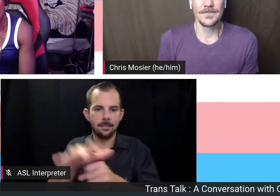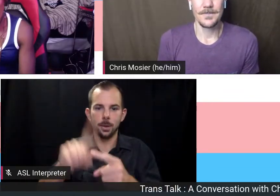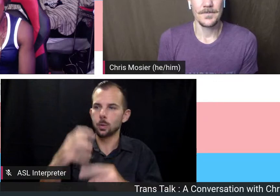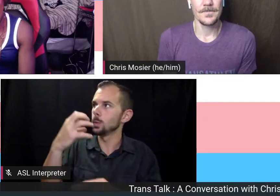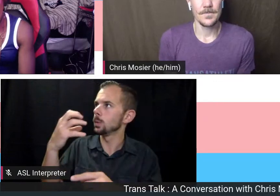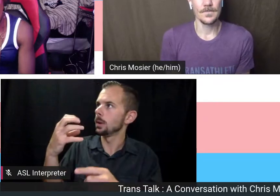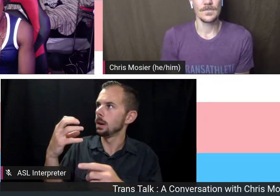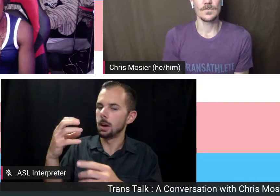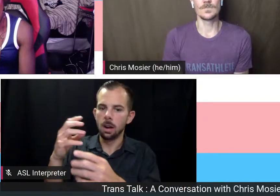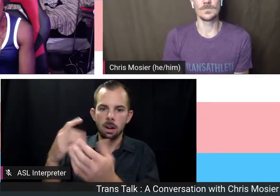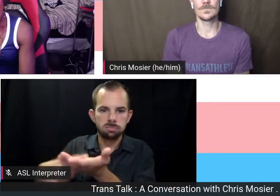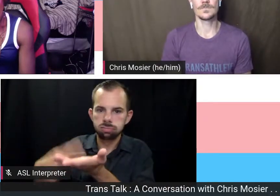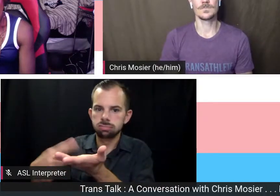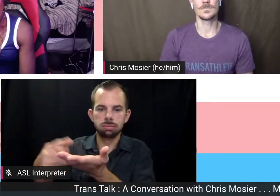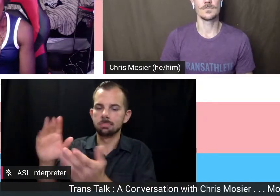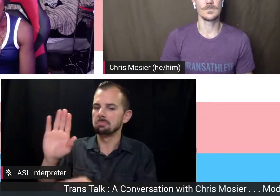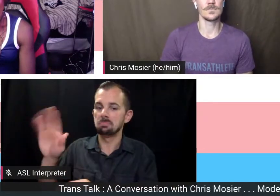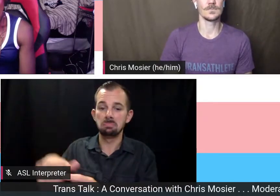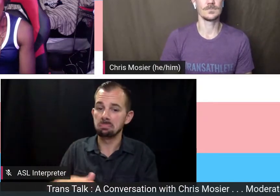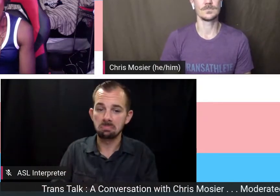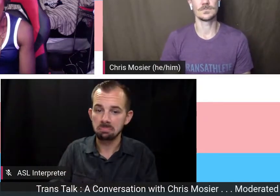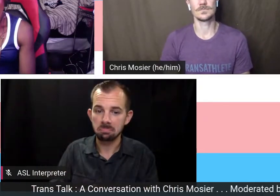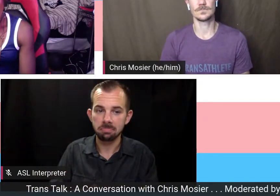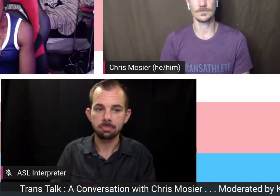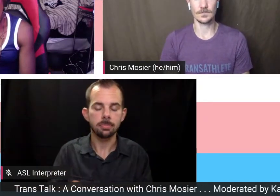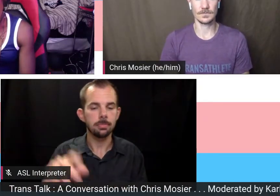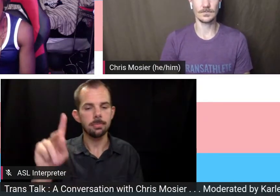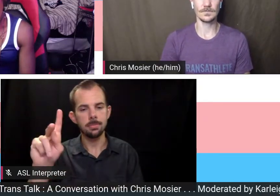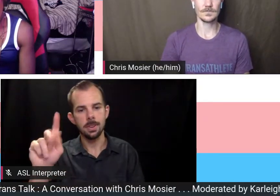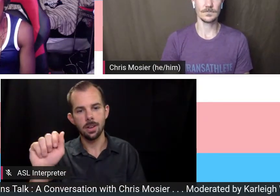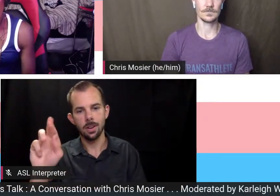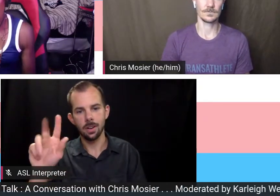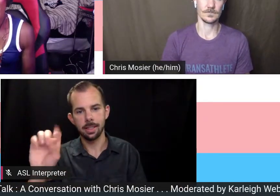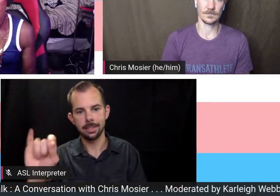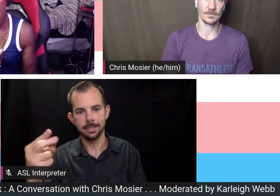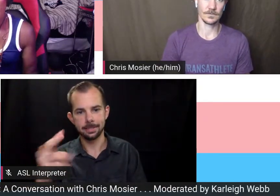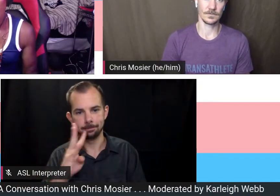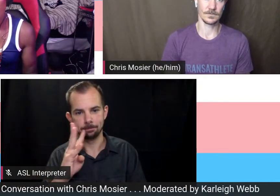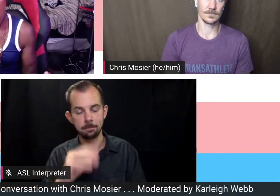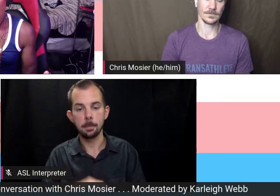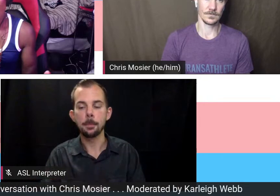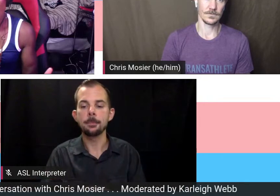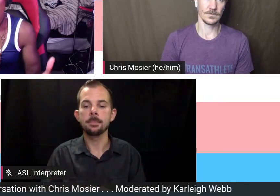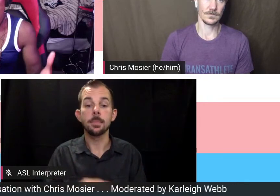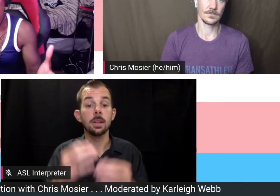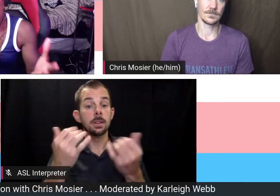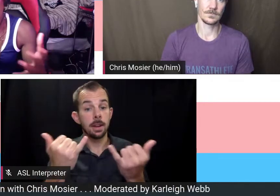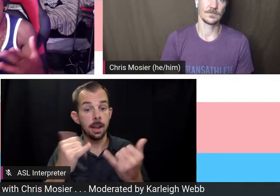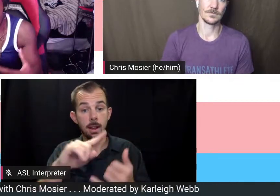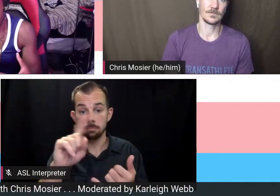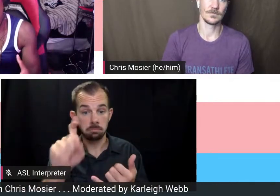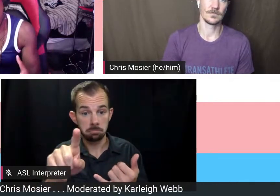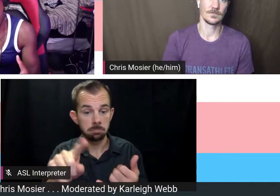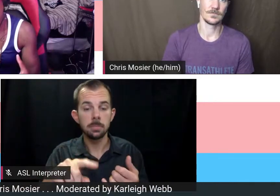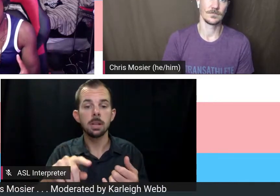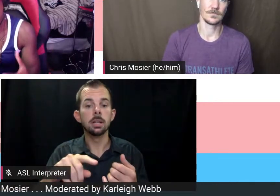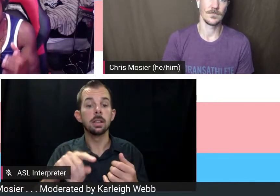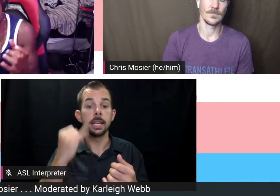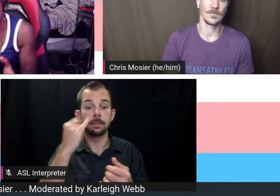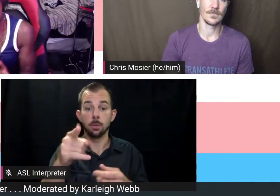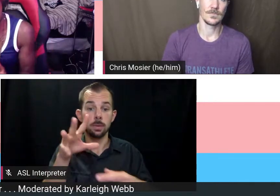you compete now, mm-hmm. how much of transness factors into your